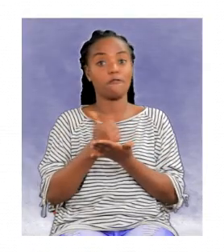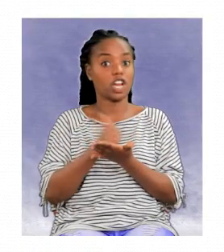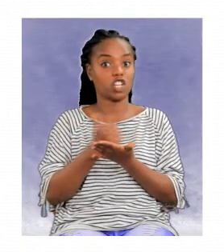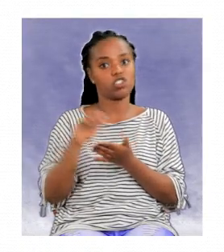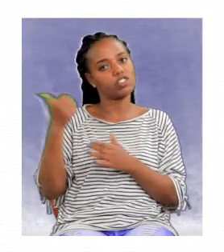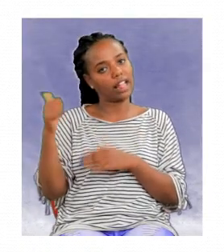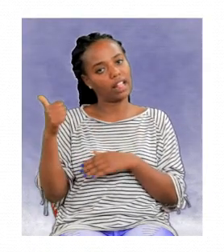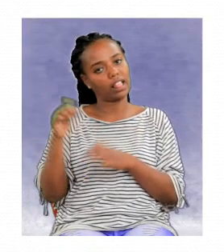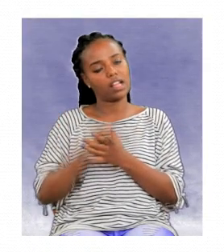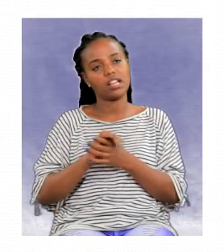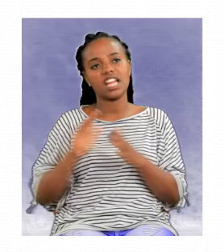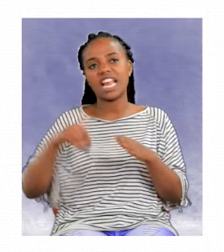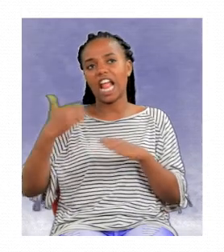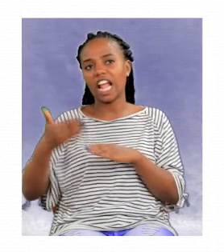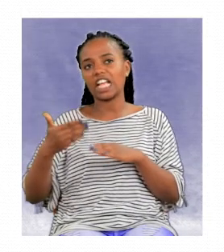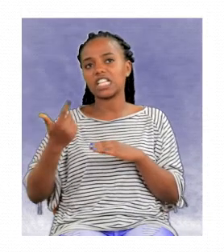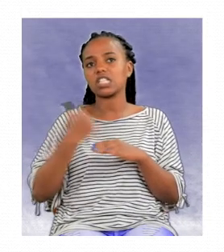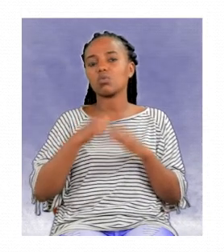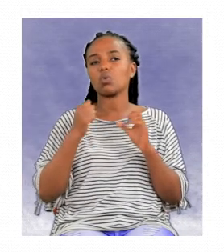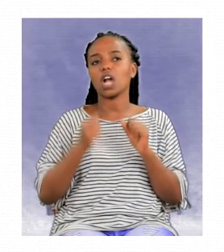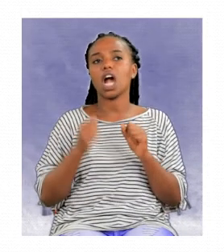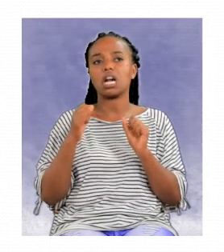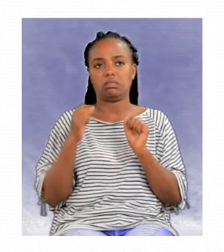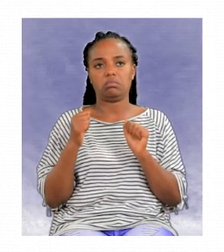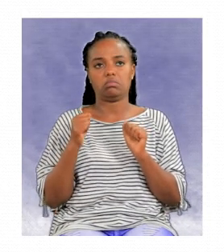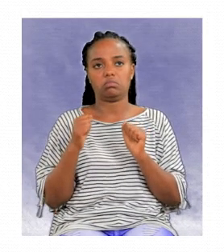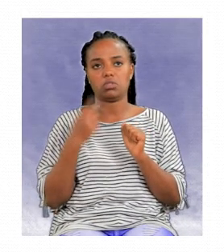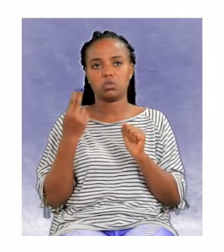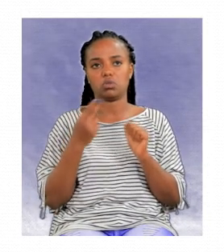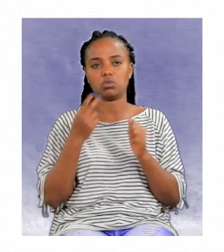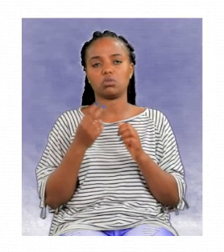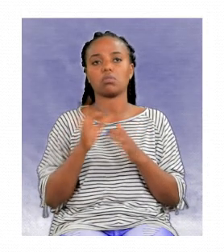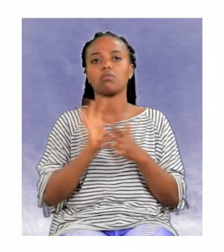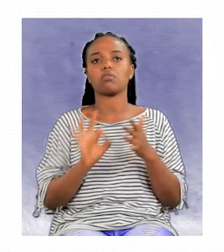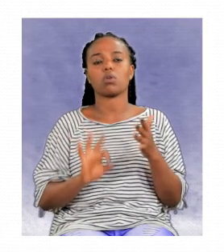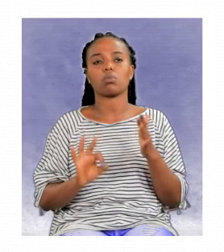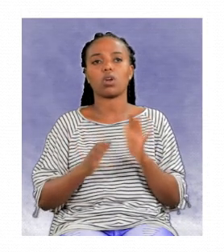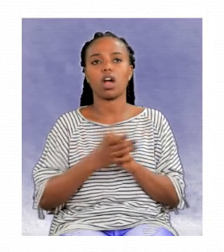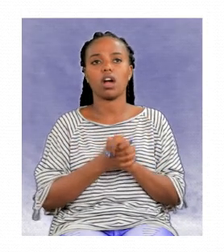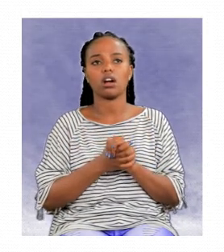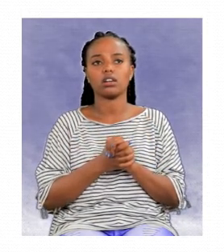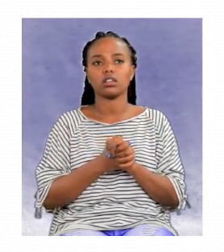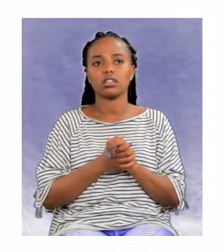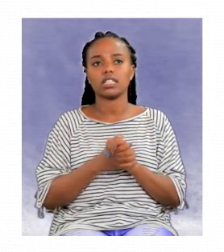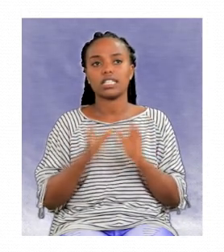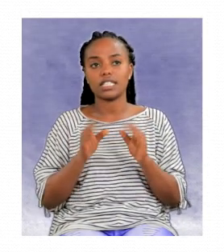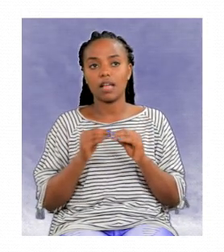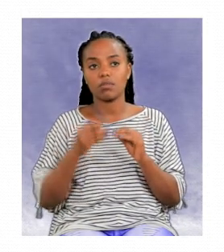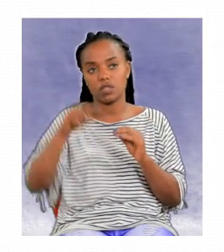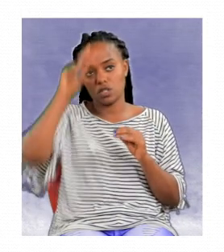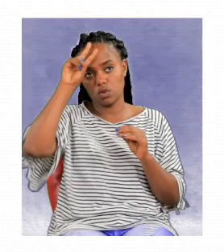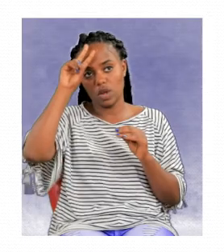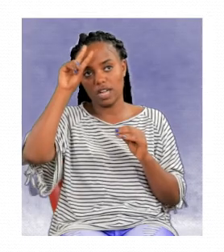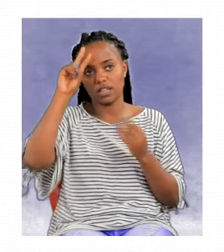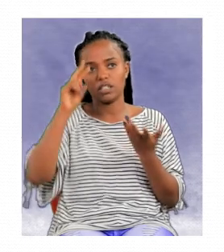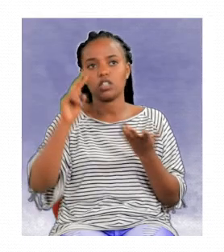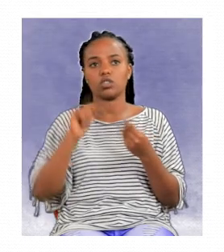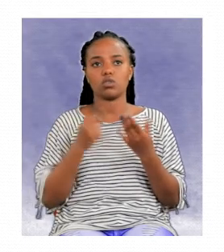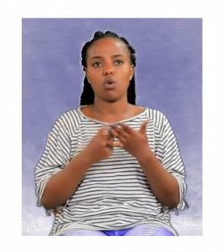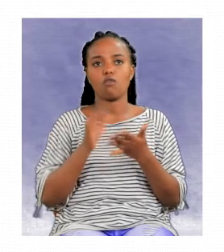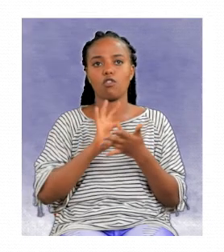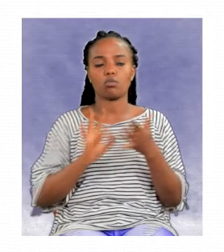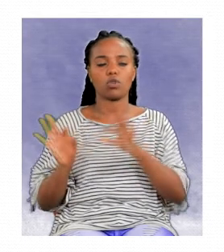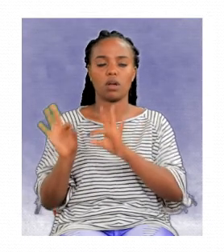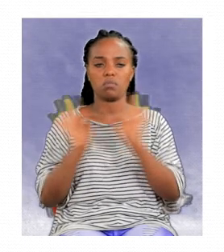Next, we can just use the formula to calculate the variance. The sum of the square is the deviation of each value from the mean and